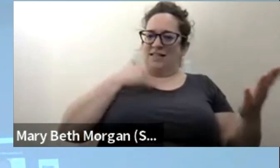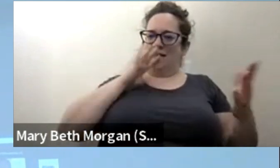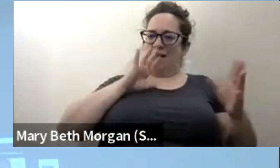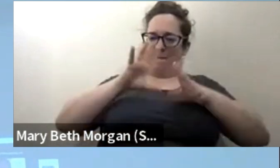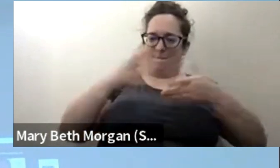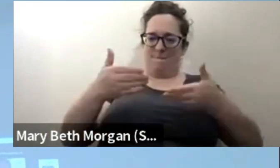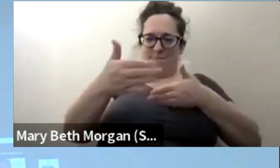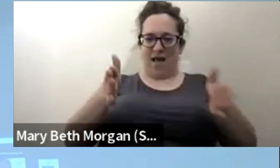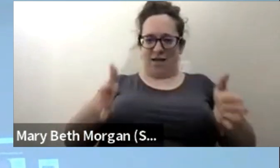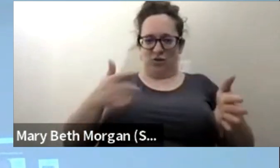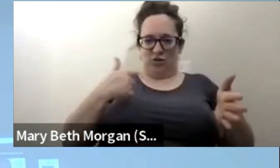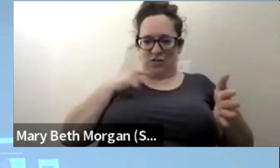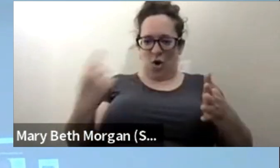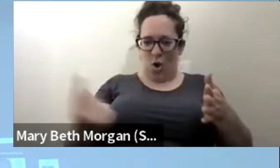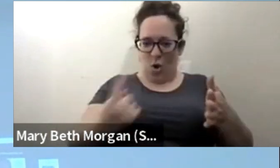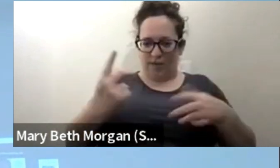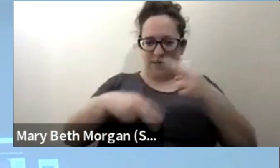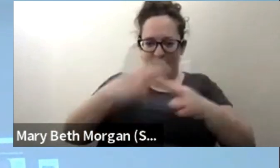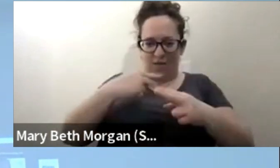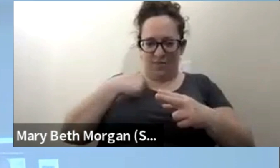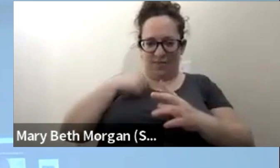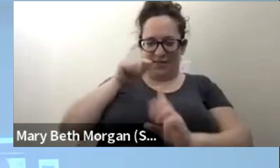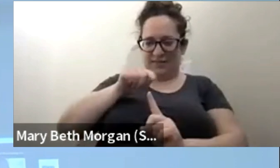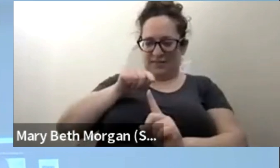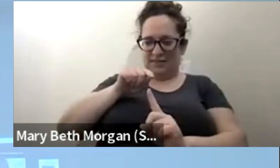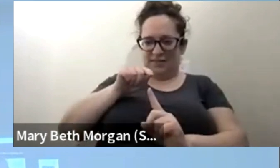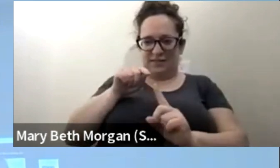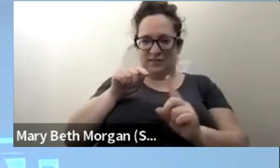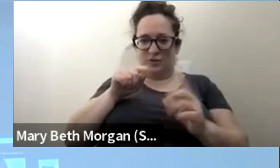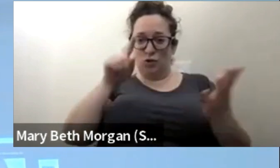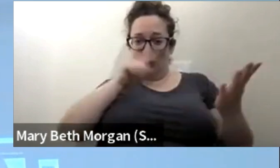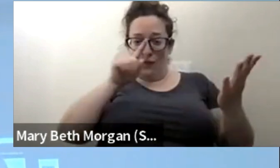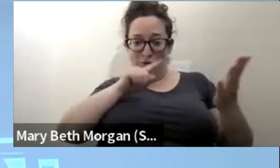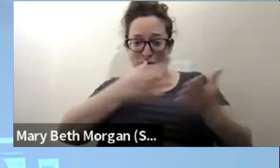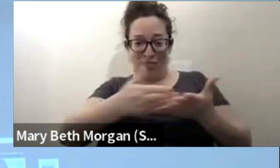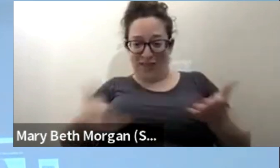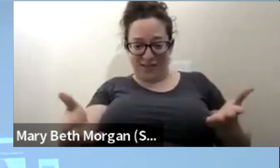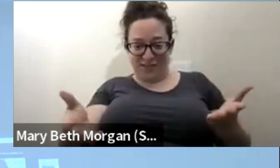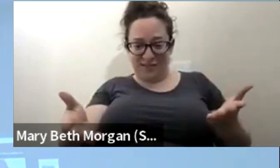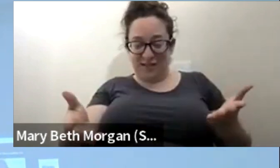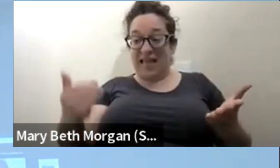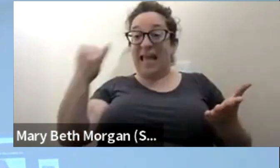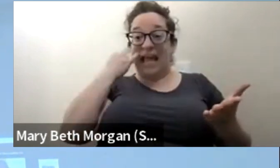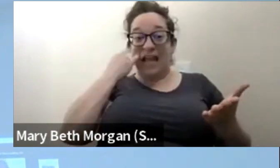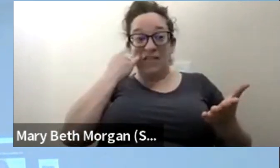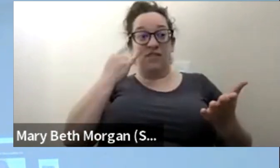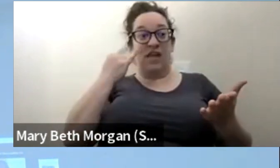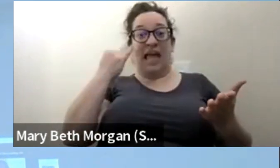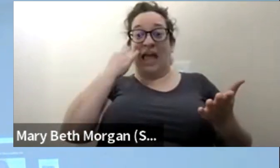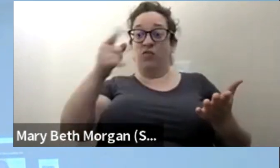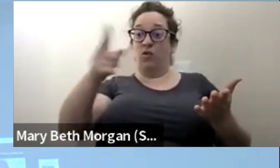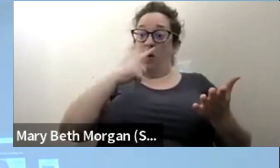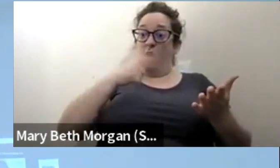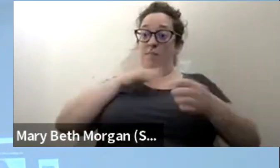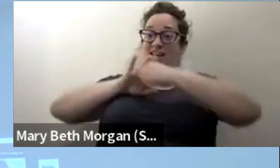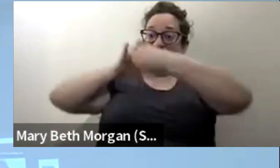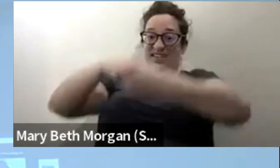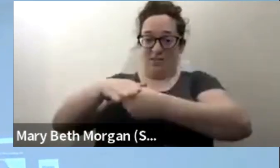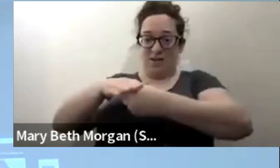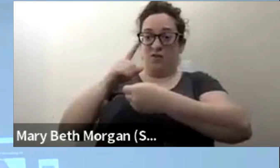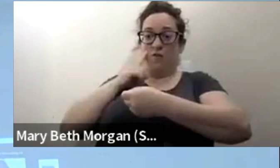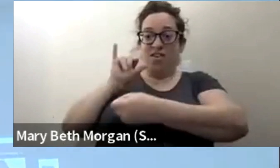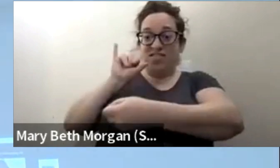it's all about, you know what I mean? It's always about these superficial things, which